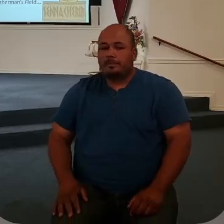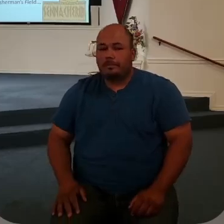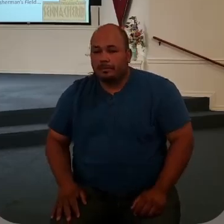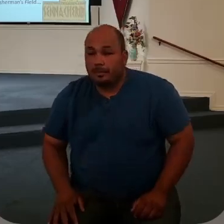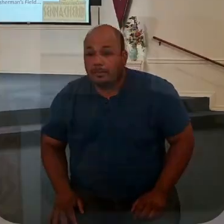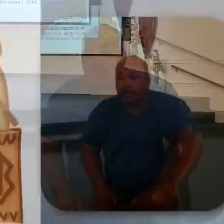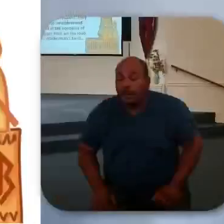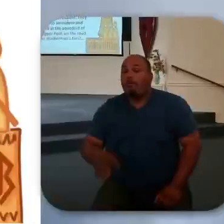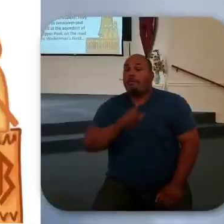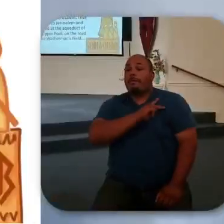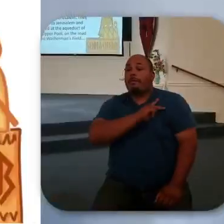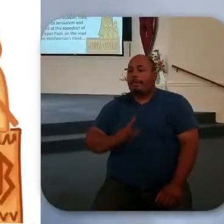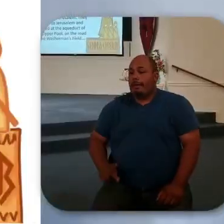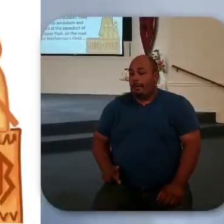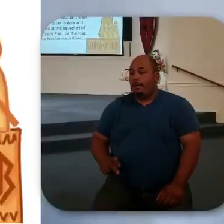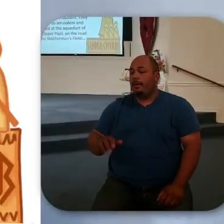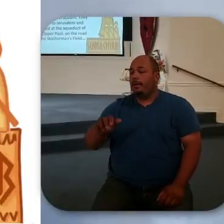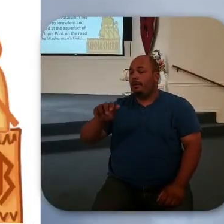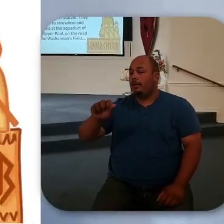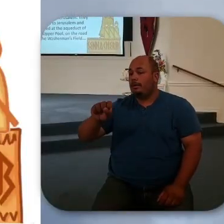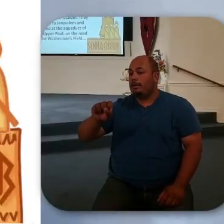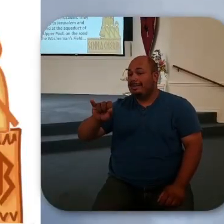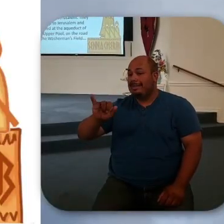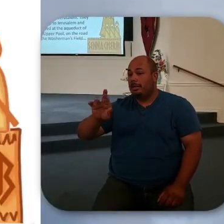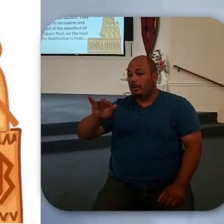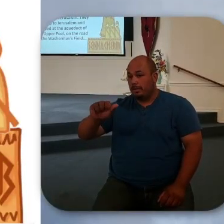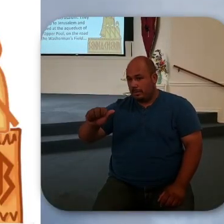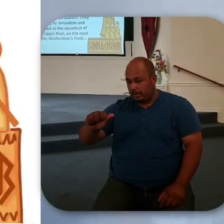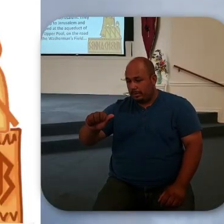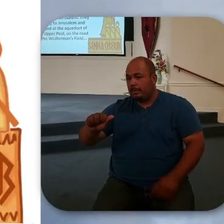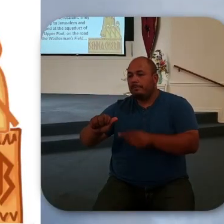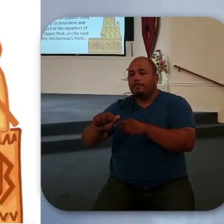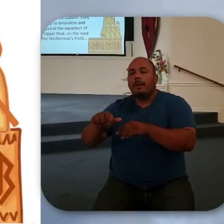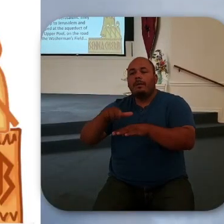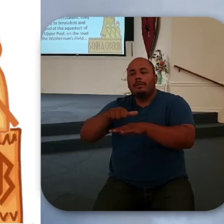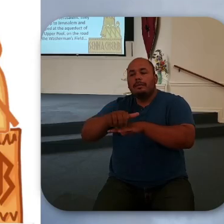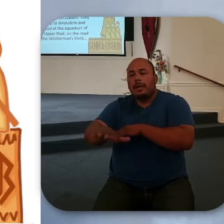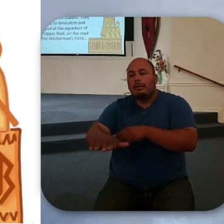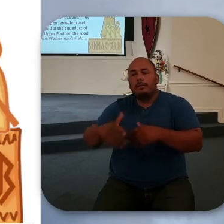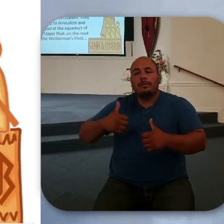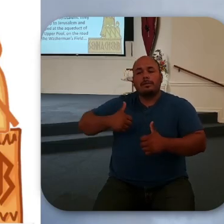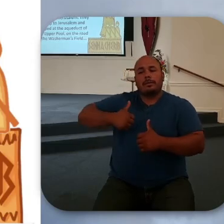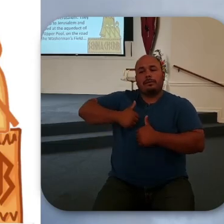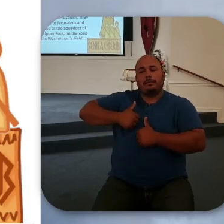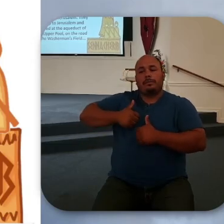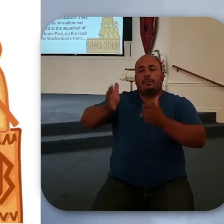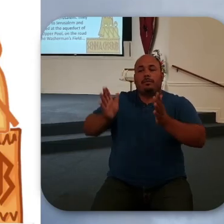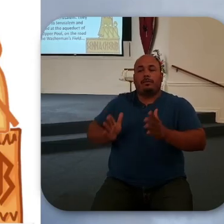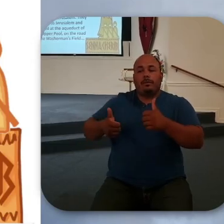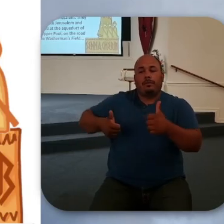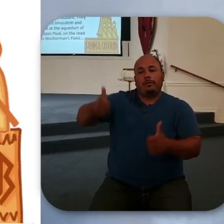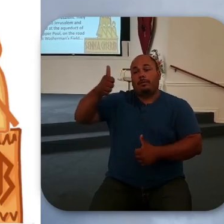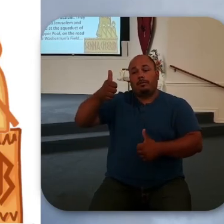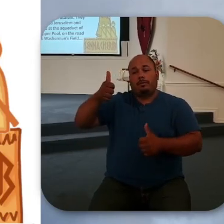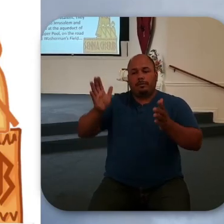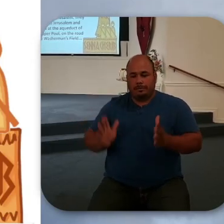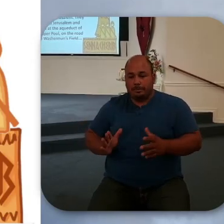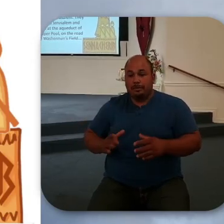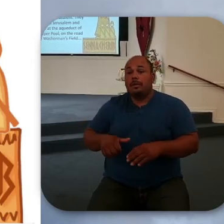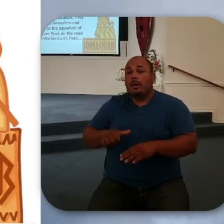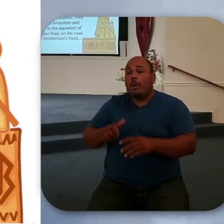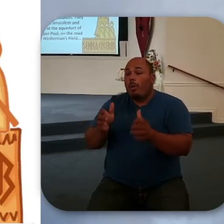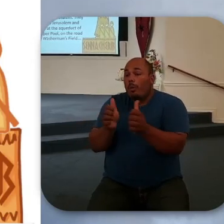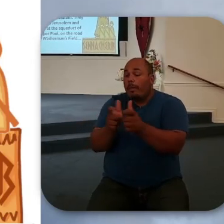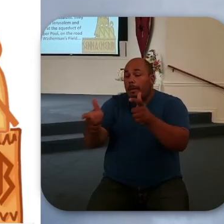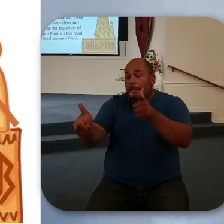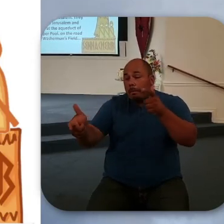The king of Assyria sent his supreme commander, his chief officer, and his field commander with a large army